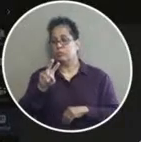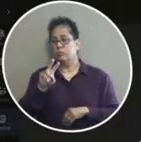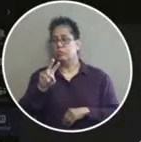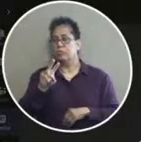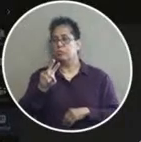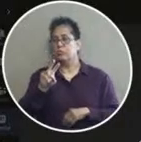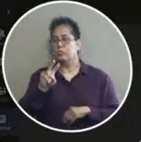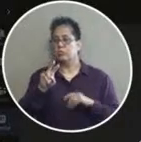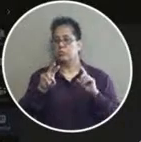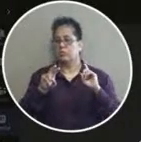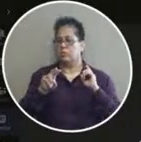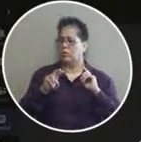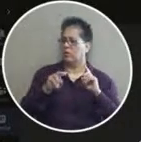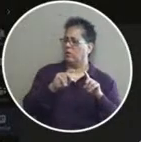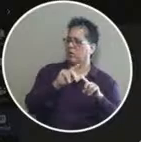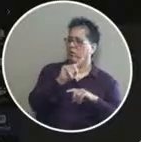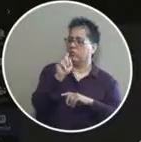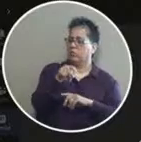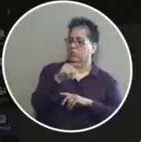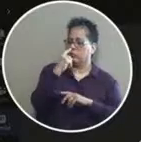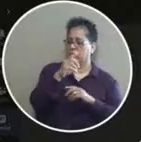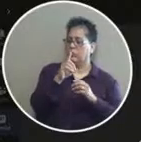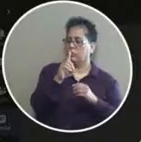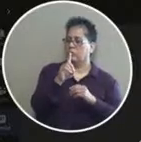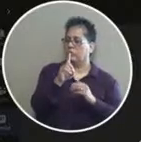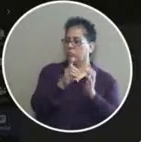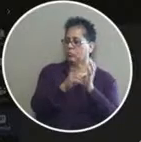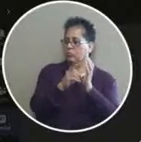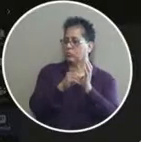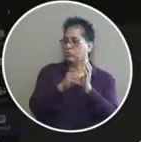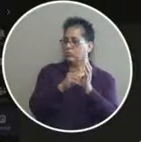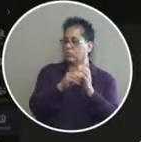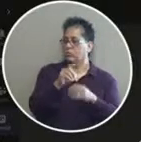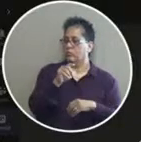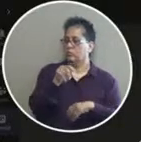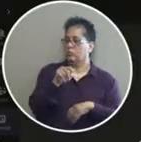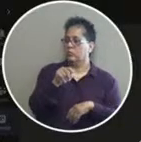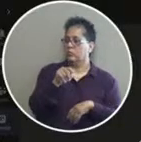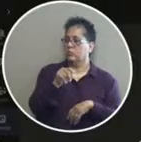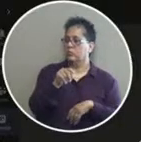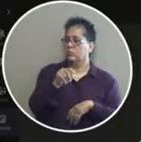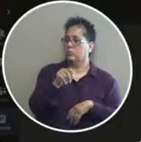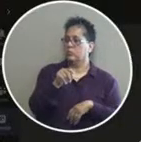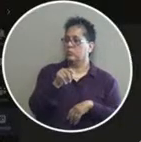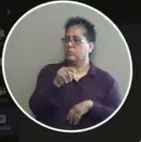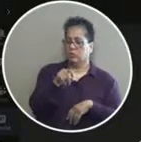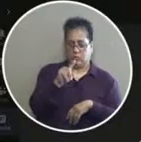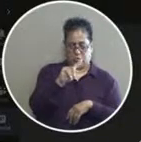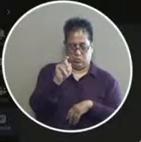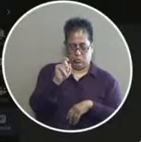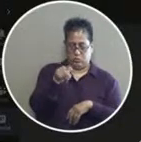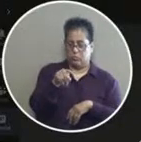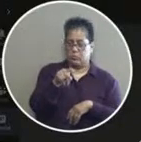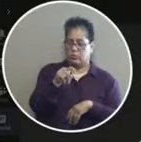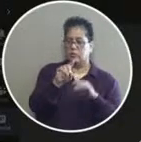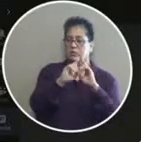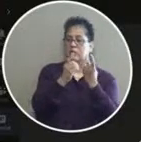Mayor, I just had a question for Dr. Alcaranza before we go to number 2. And the question is